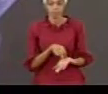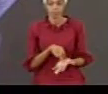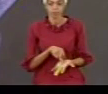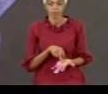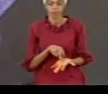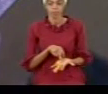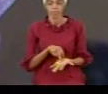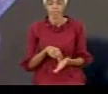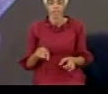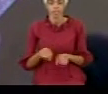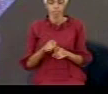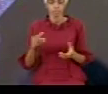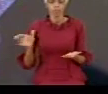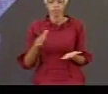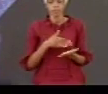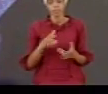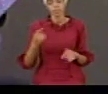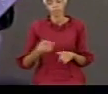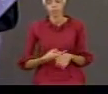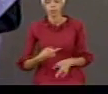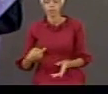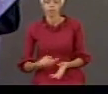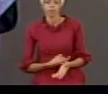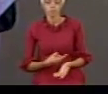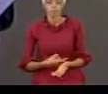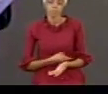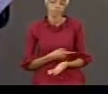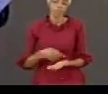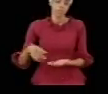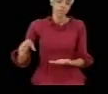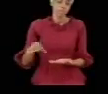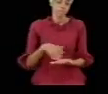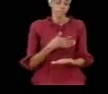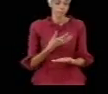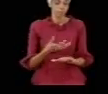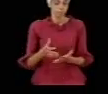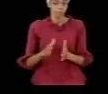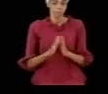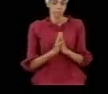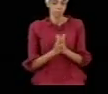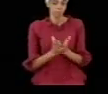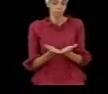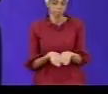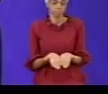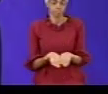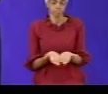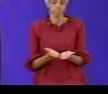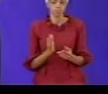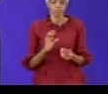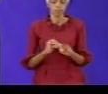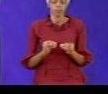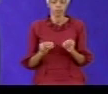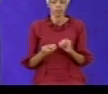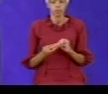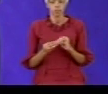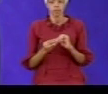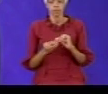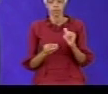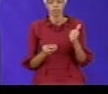As we sing from our gospel hymns and songs, hymn number 3, hymn